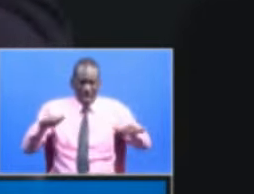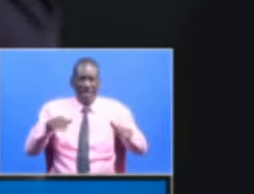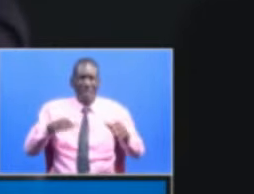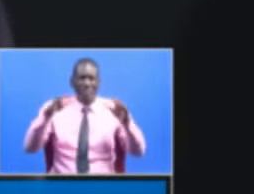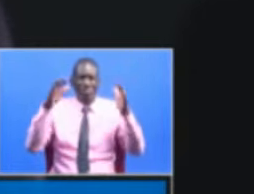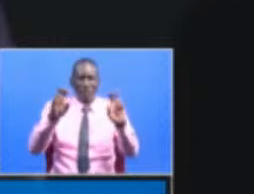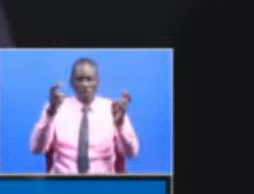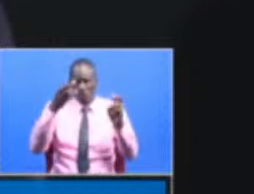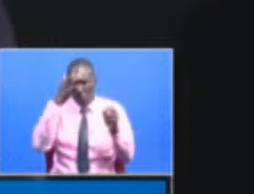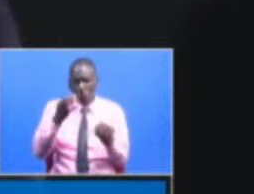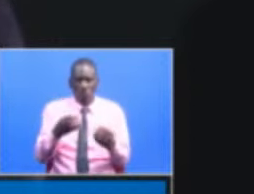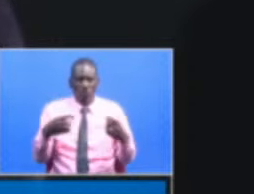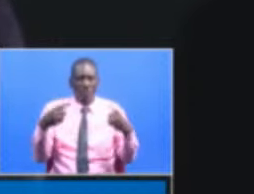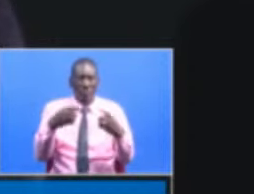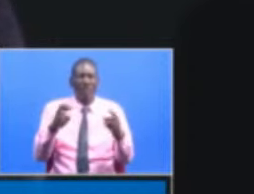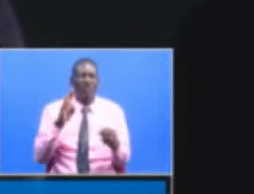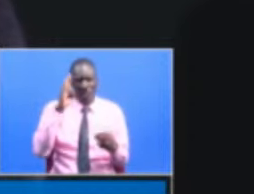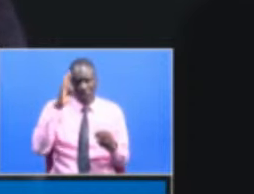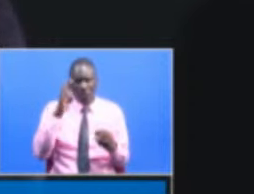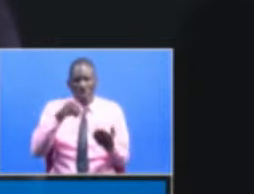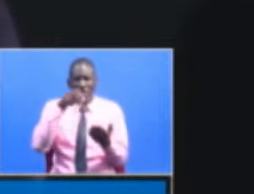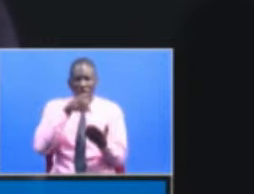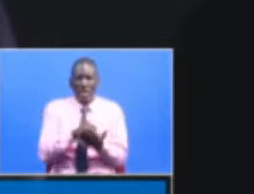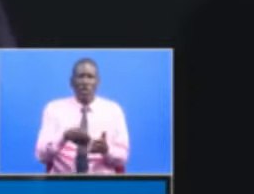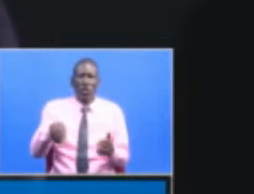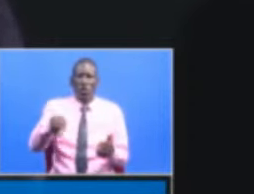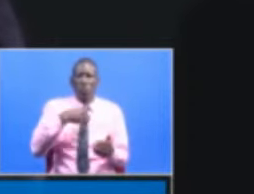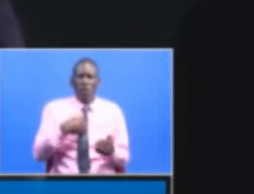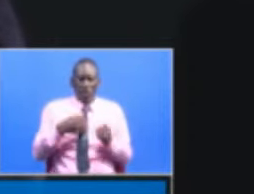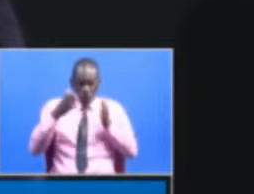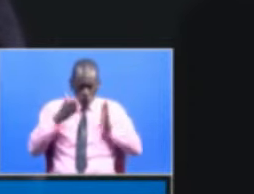of a combination of factors. Again, there is human activity.